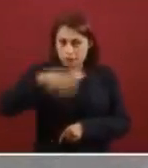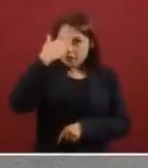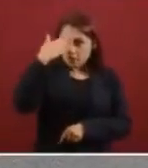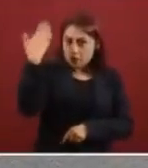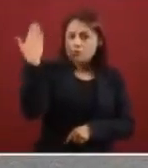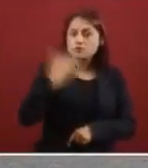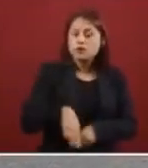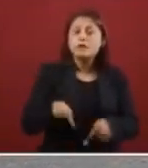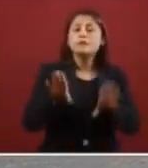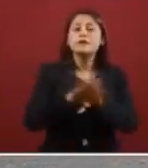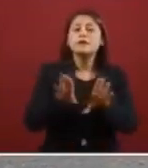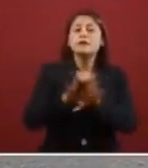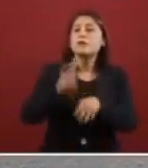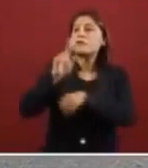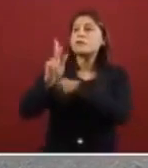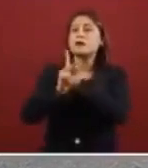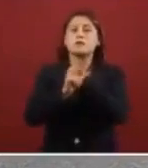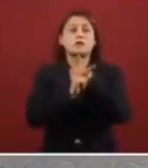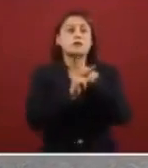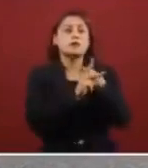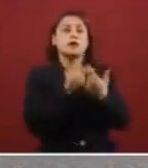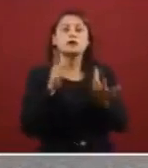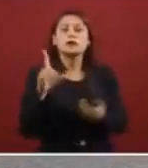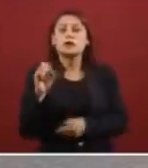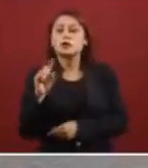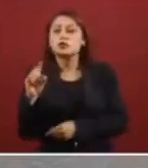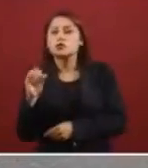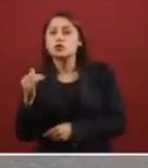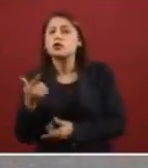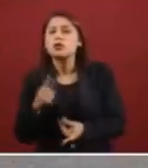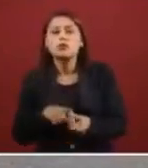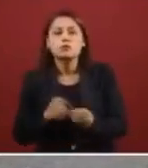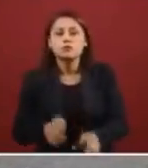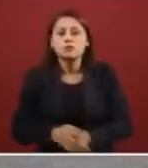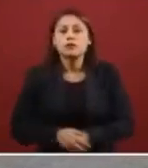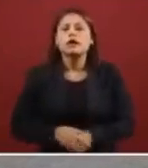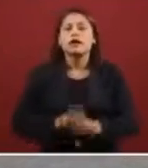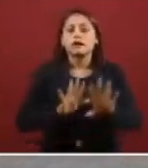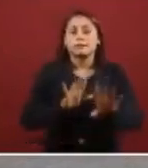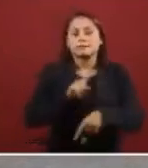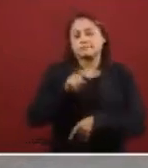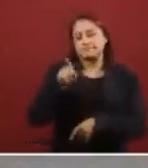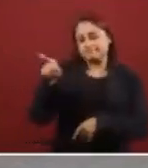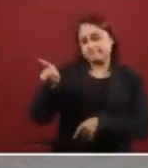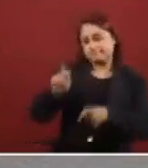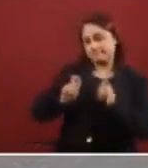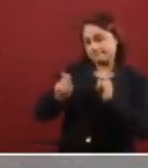Have you been in contact with other people? So the attorney, district